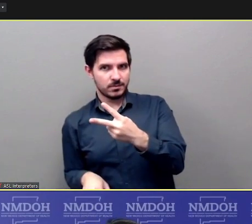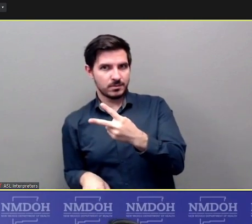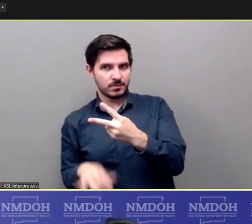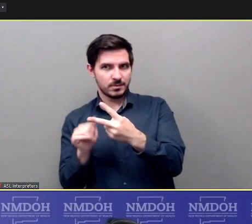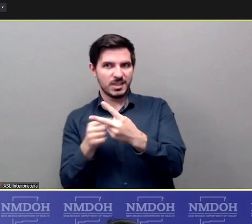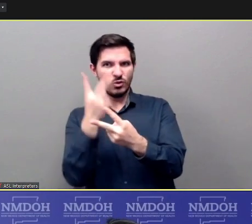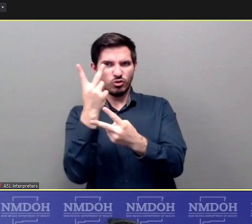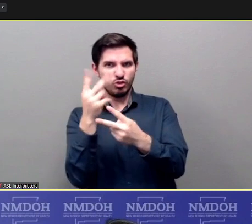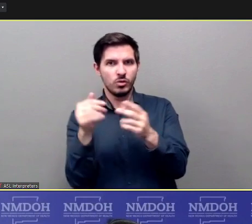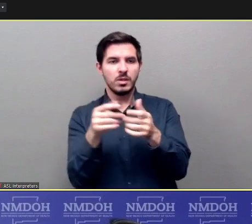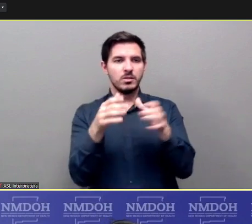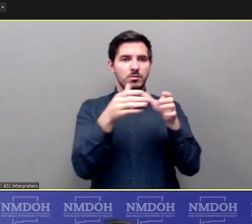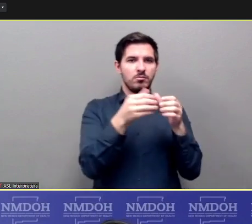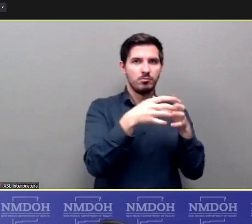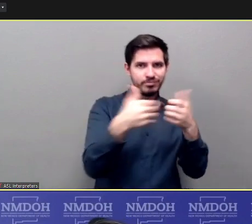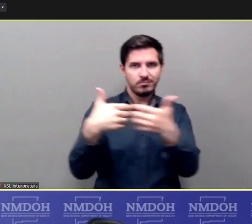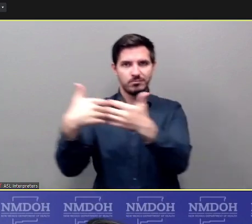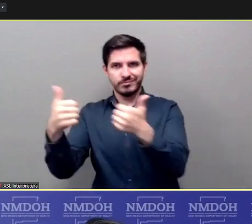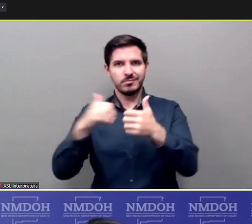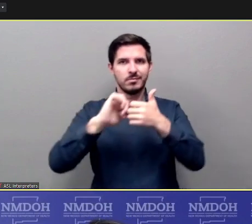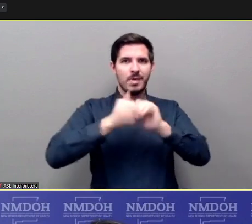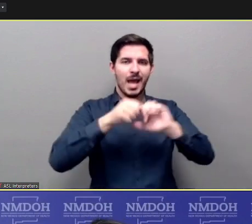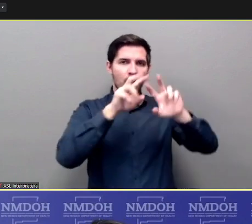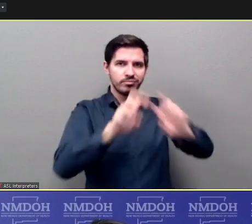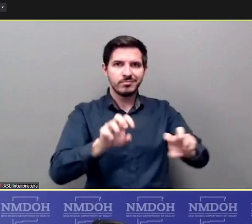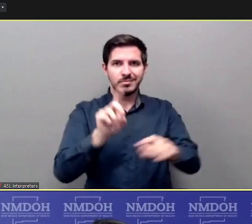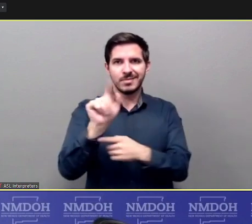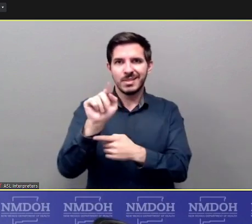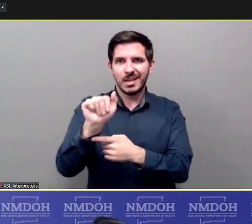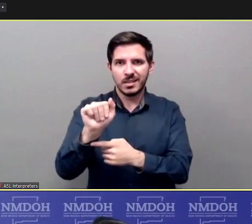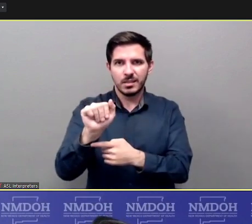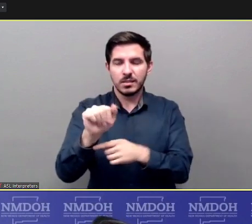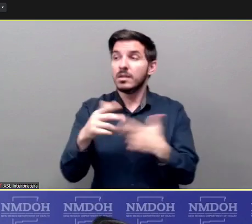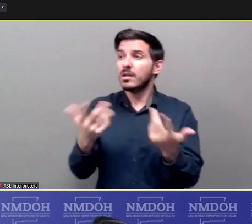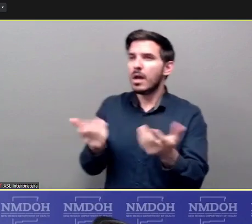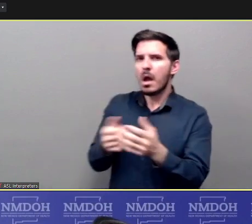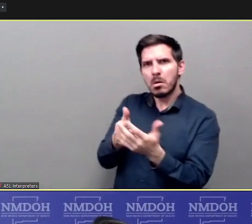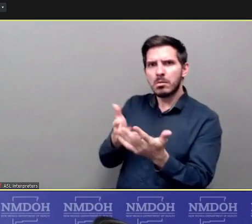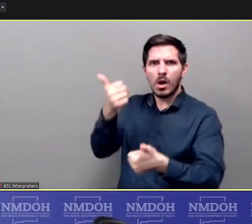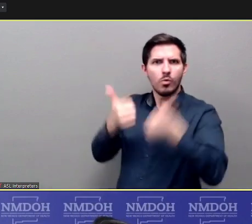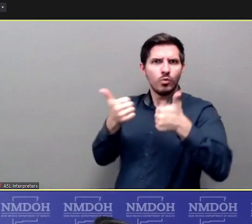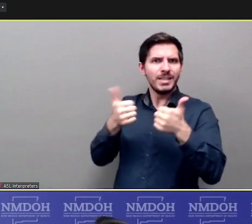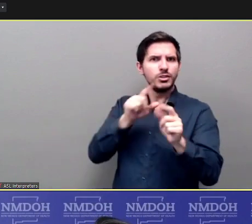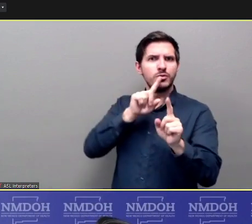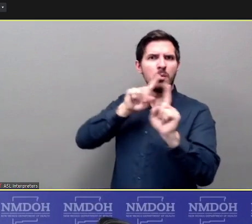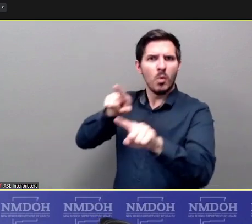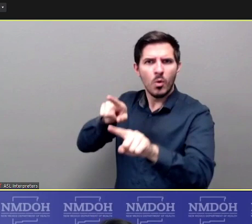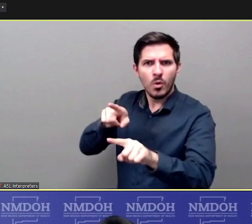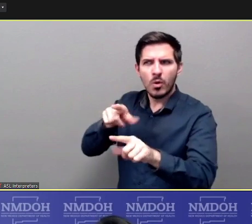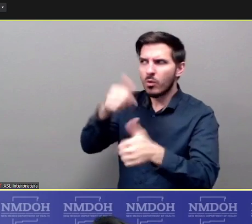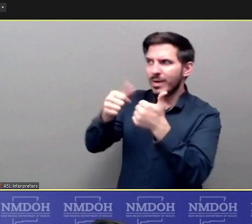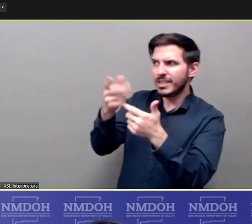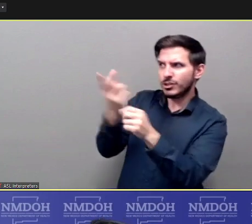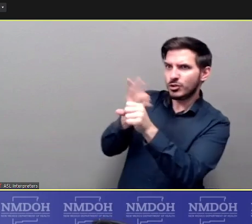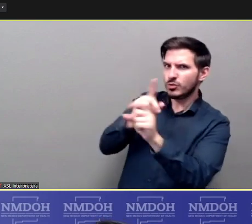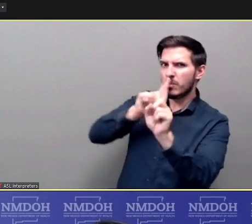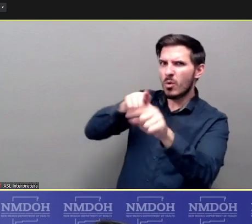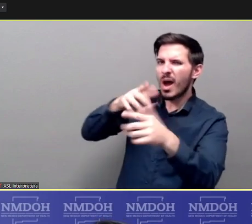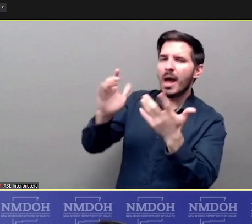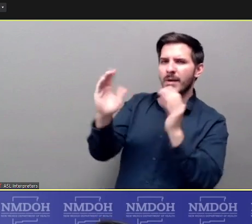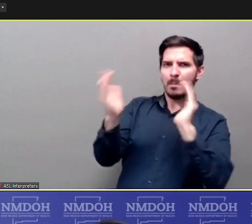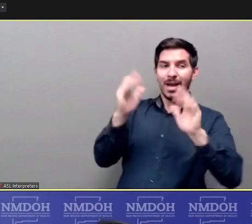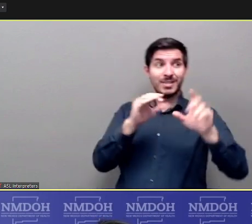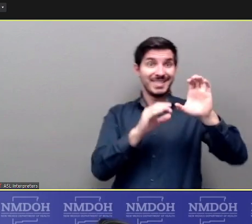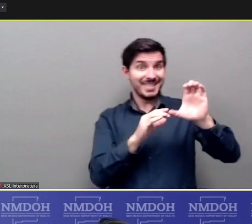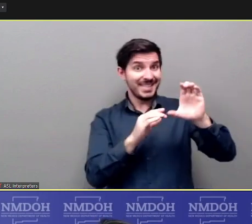two different ways of seeing the data. But then which is reported to this? I was just trying to compare it with the CDC